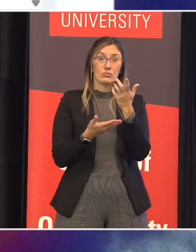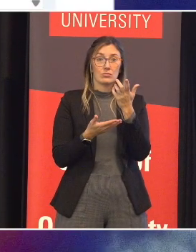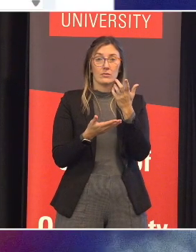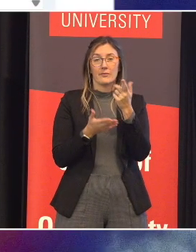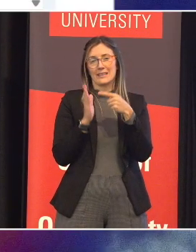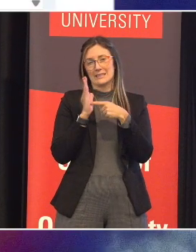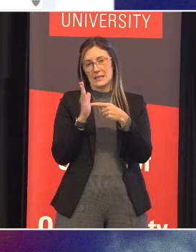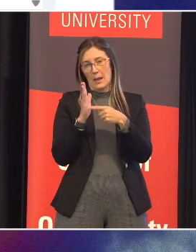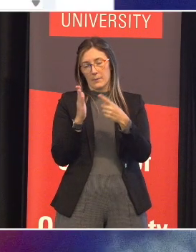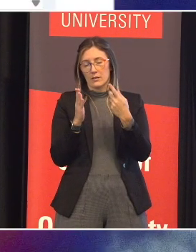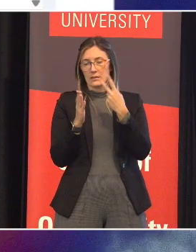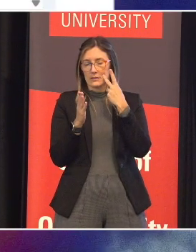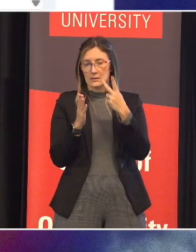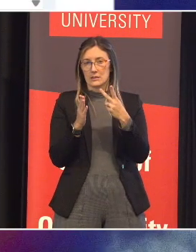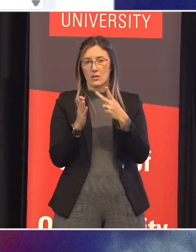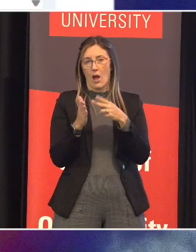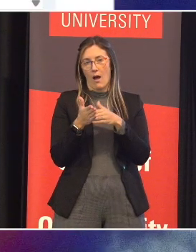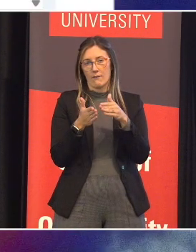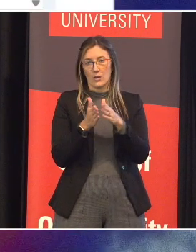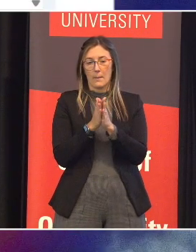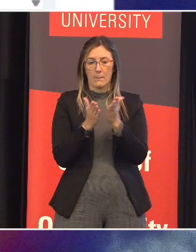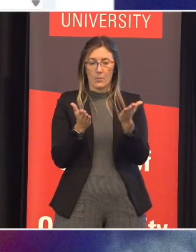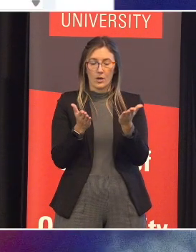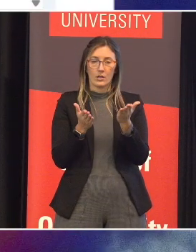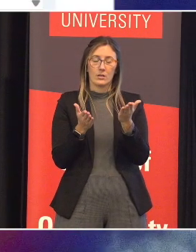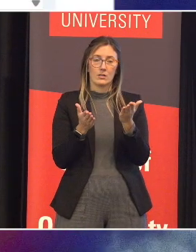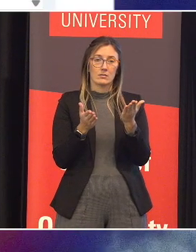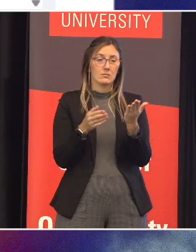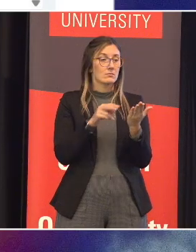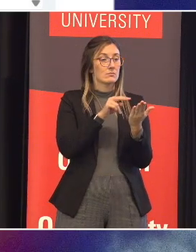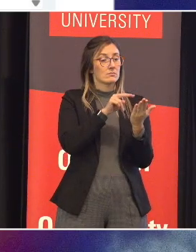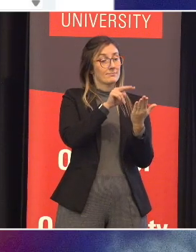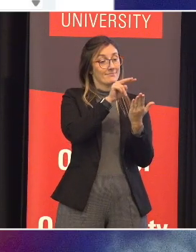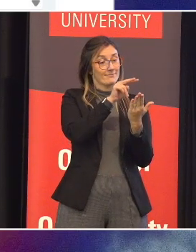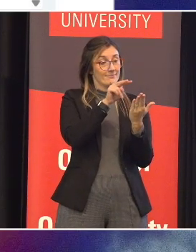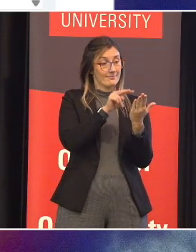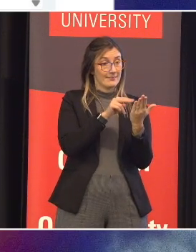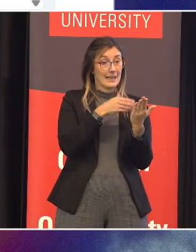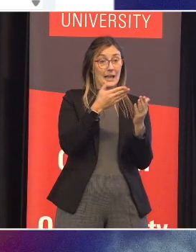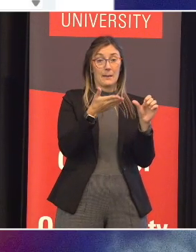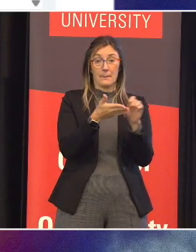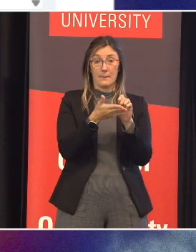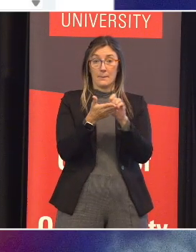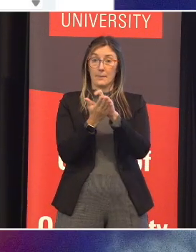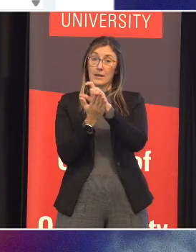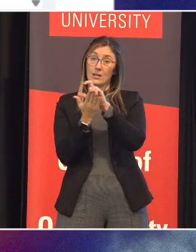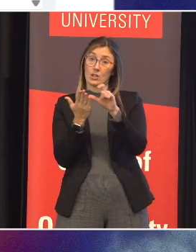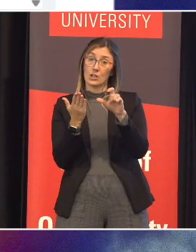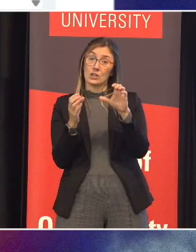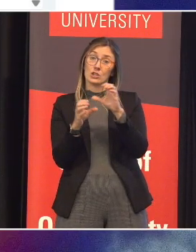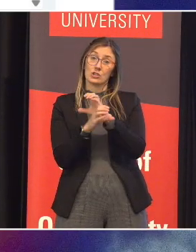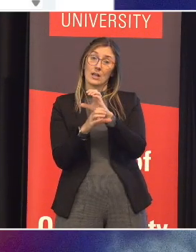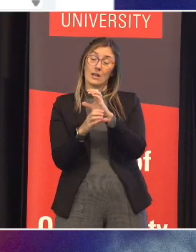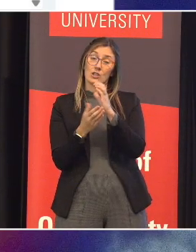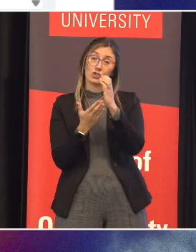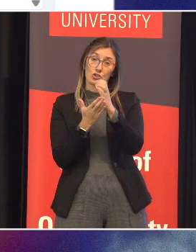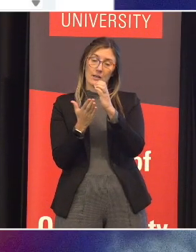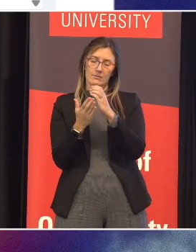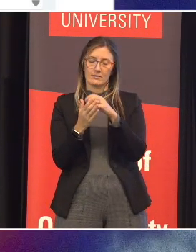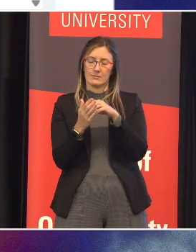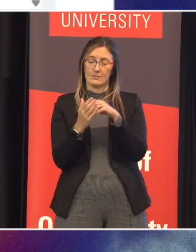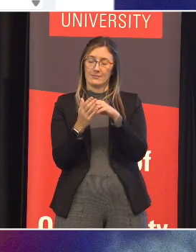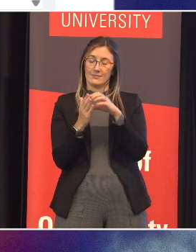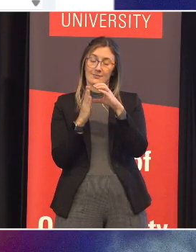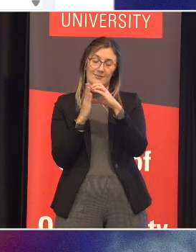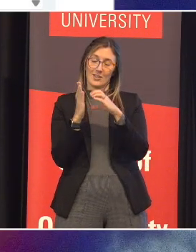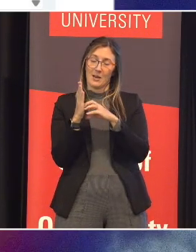books that I convert, chapter 2, lines and squares and geometry. If you put that at the